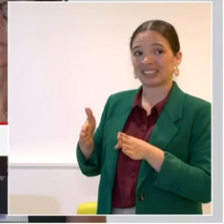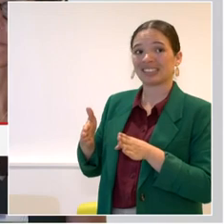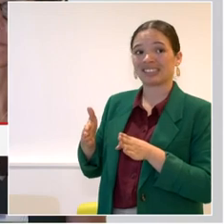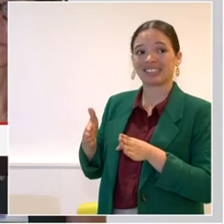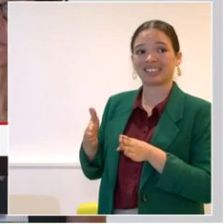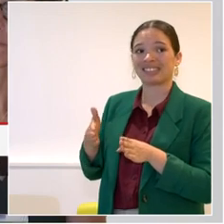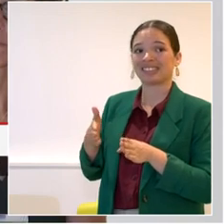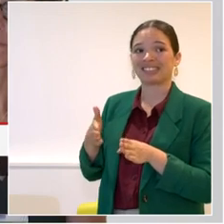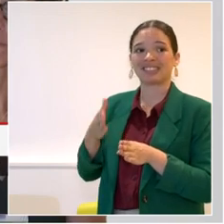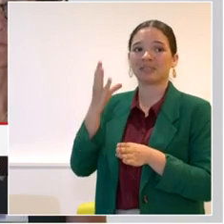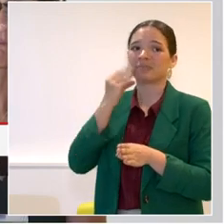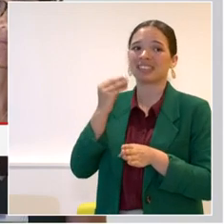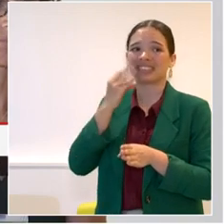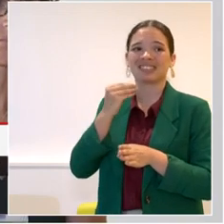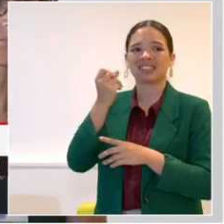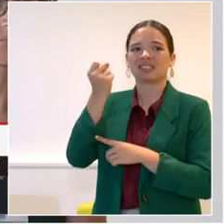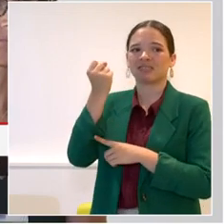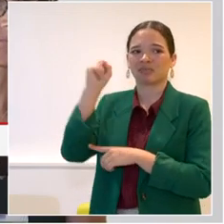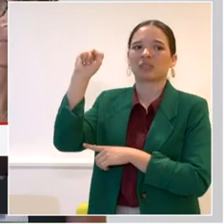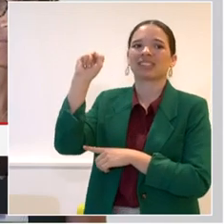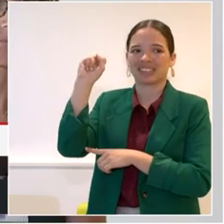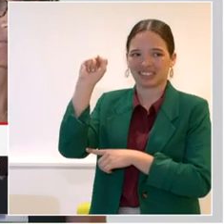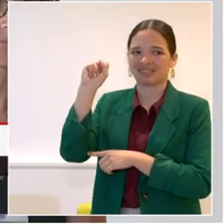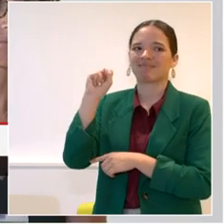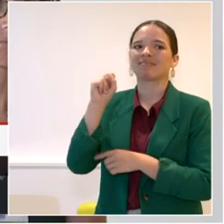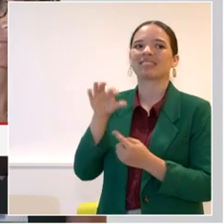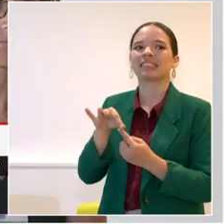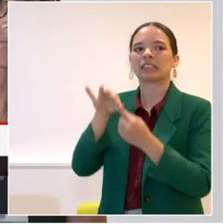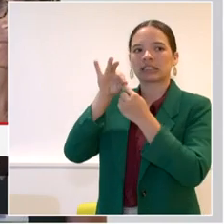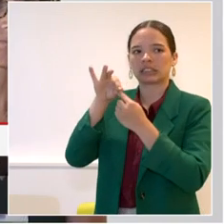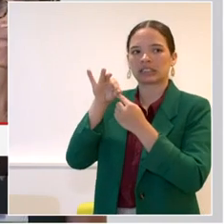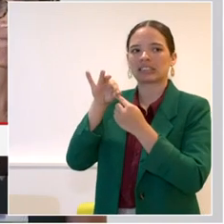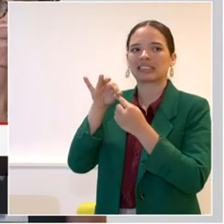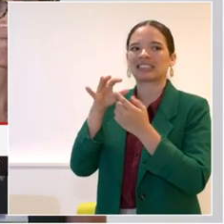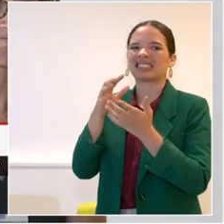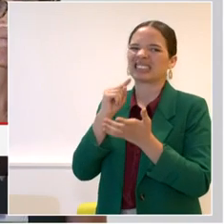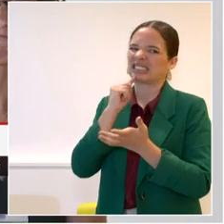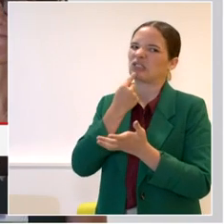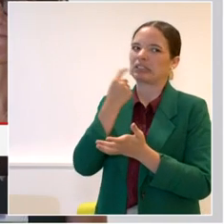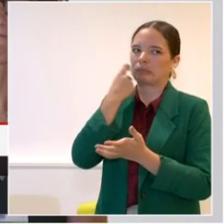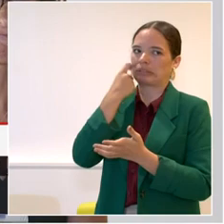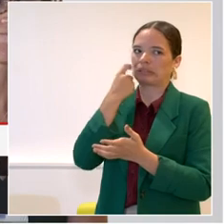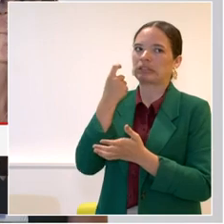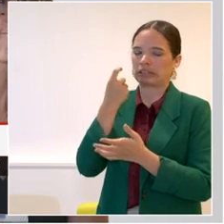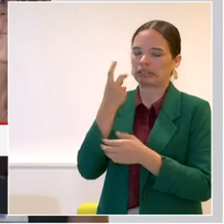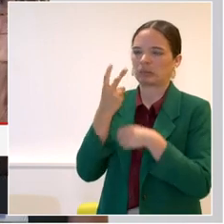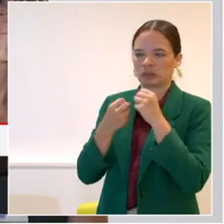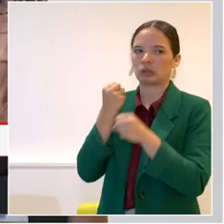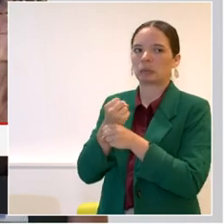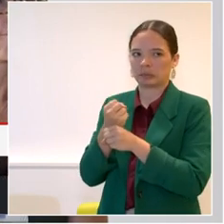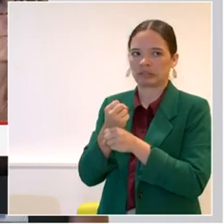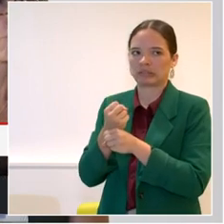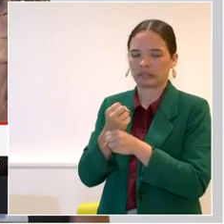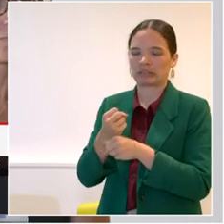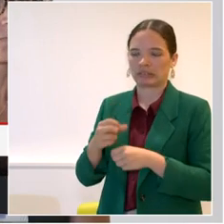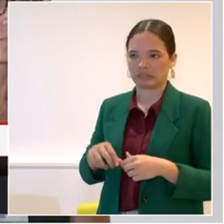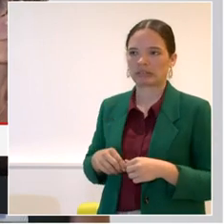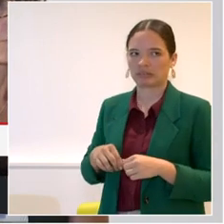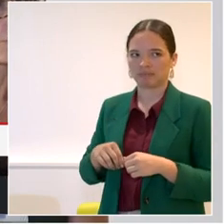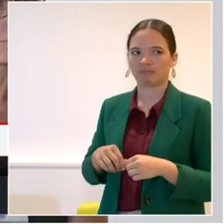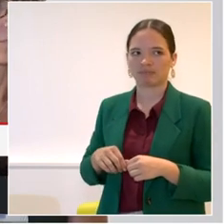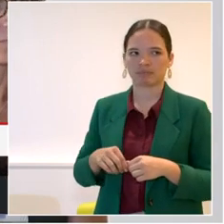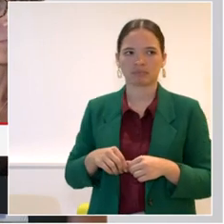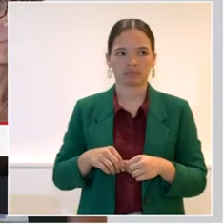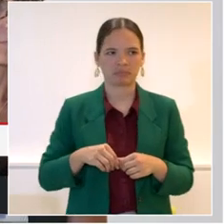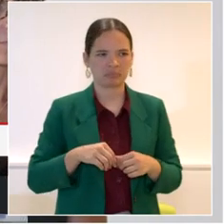demonstrations and protests, especially over the last 2 years. Yeah. I was going to ask something similar, Mayor Bowser. From the Conference